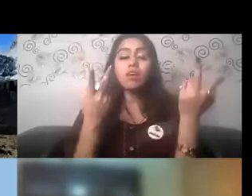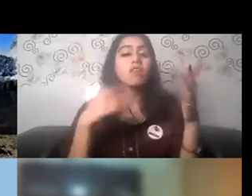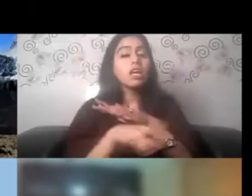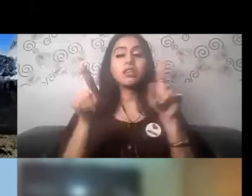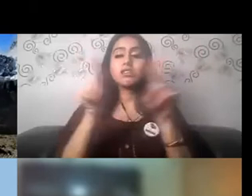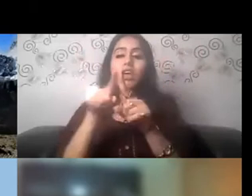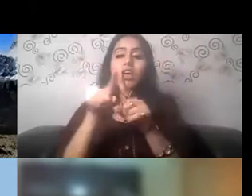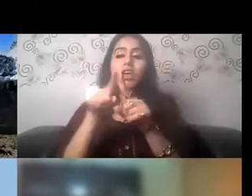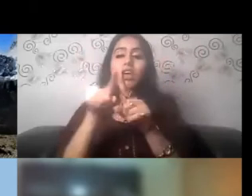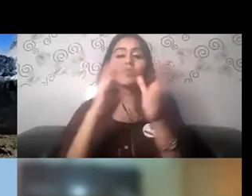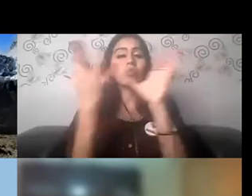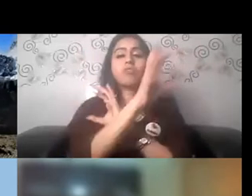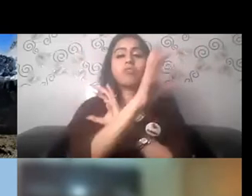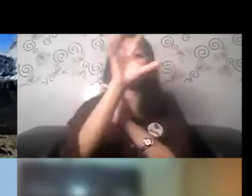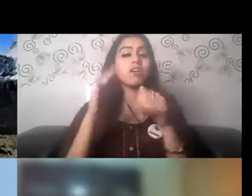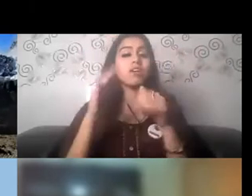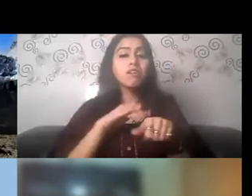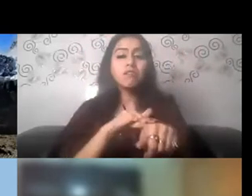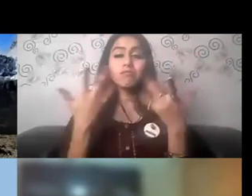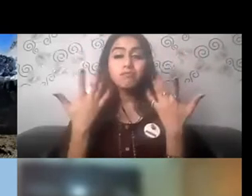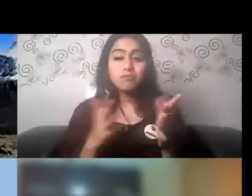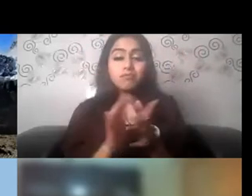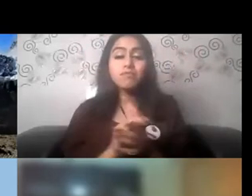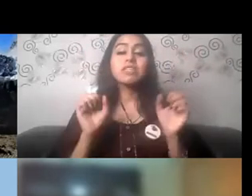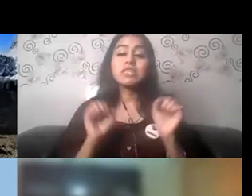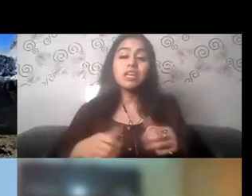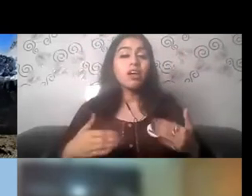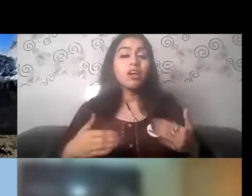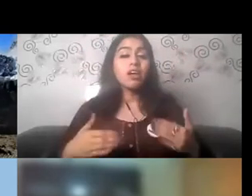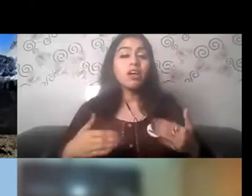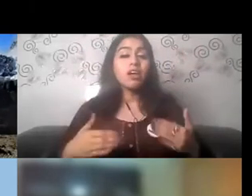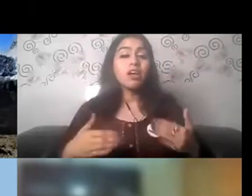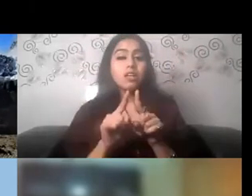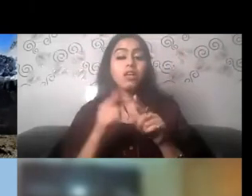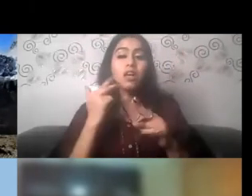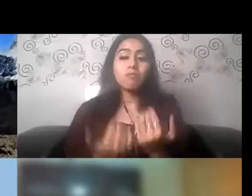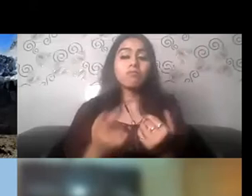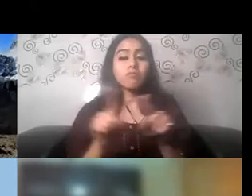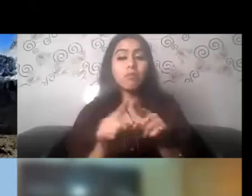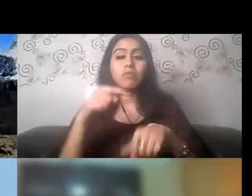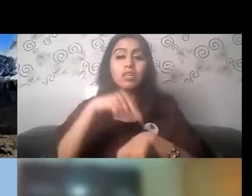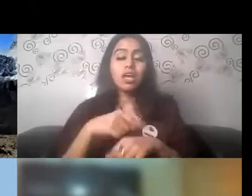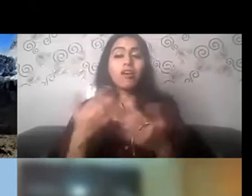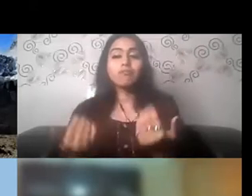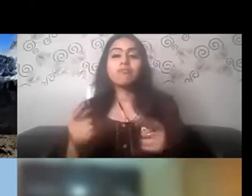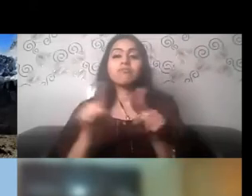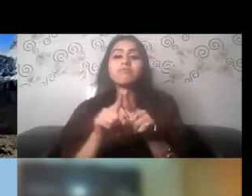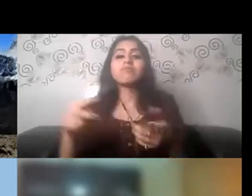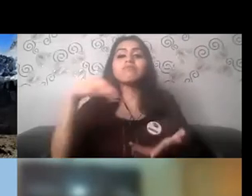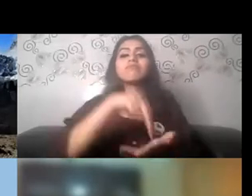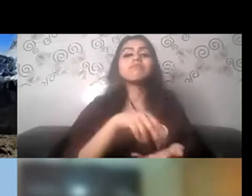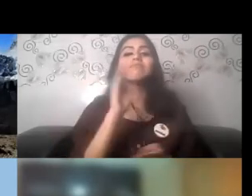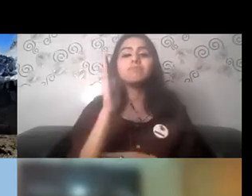and Zurich. And we are very happy that he took some time out and has become a speaker on this